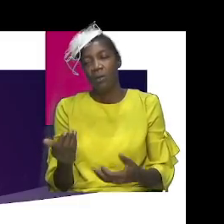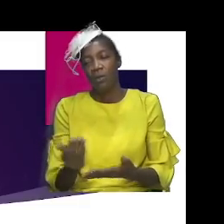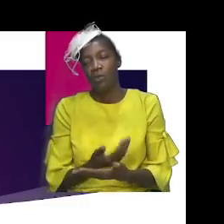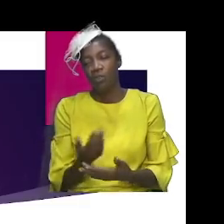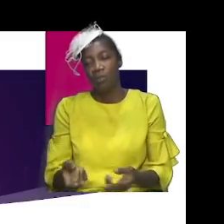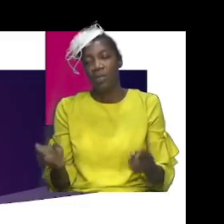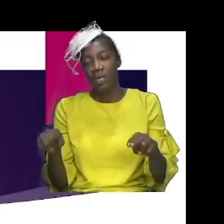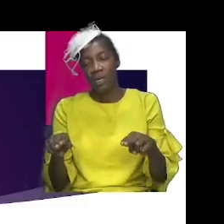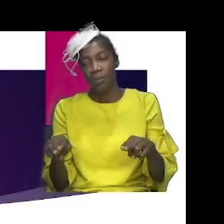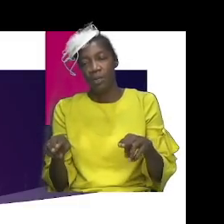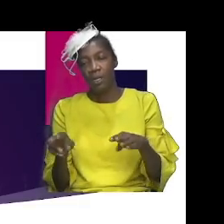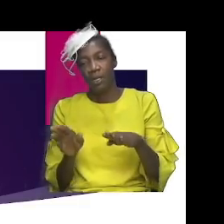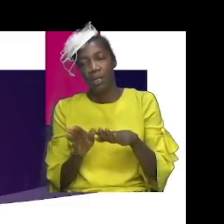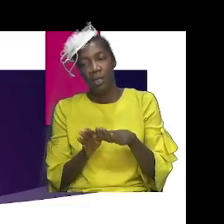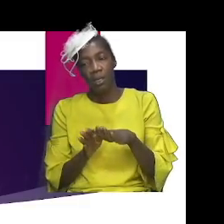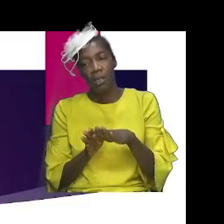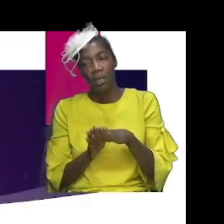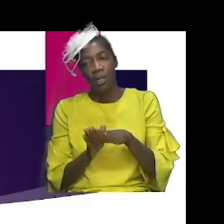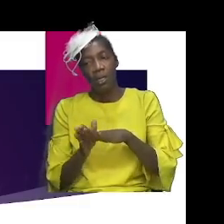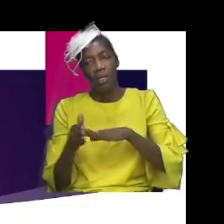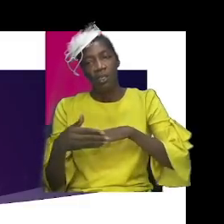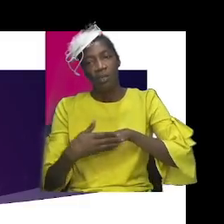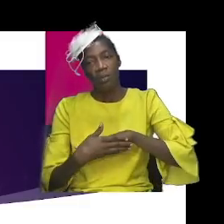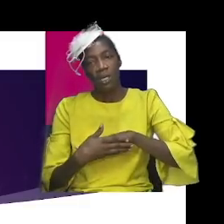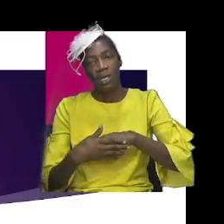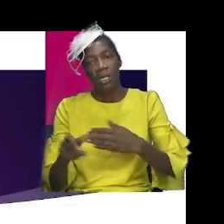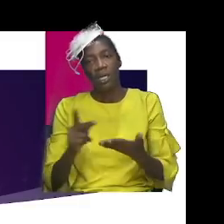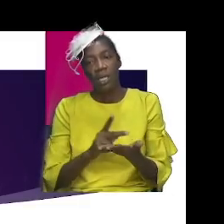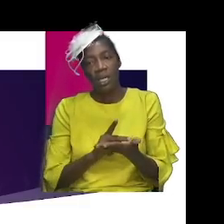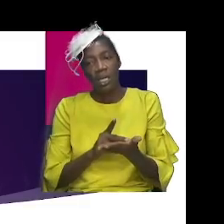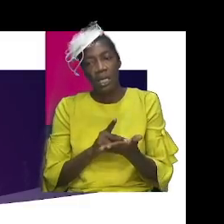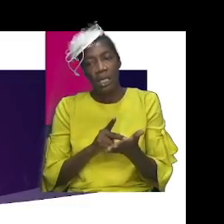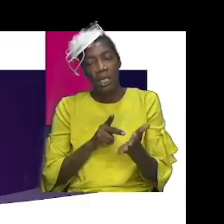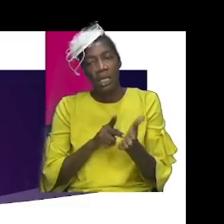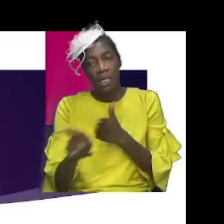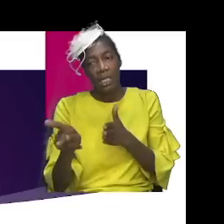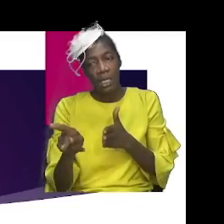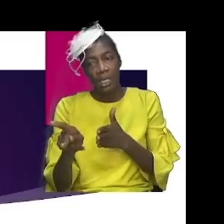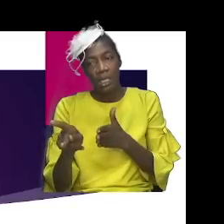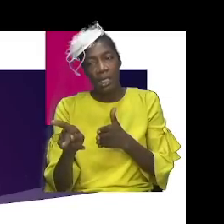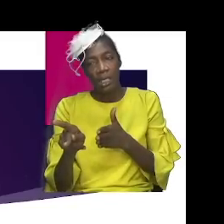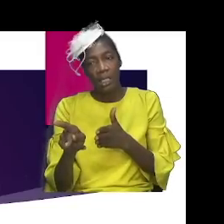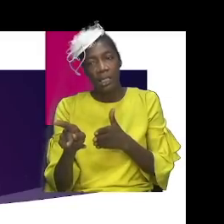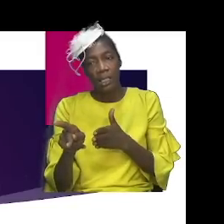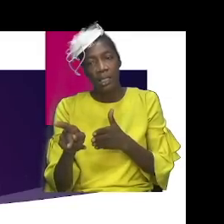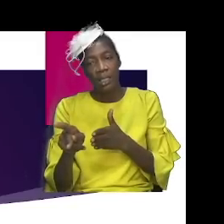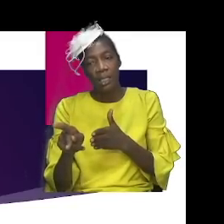prominent Jamaican was killed. He was killed